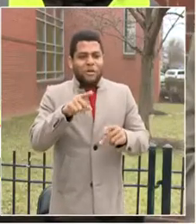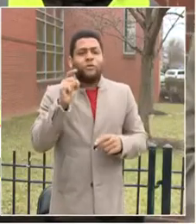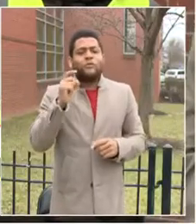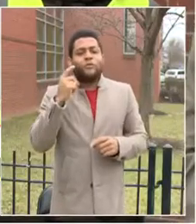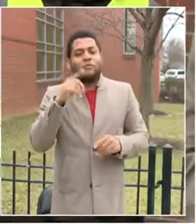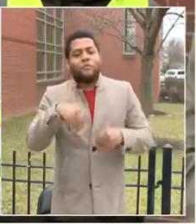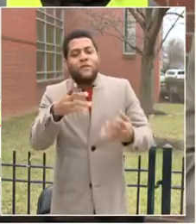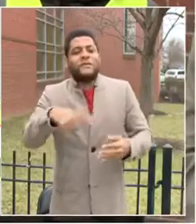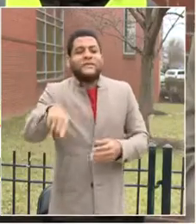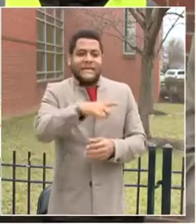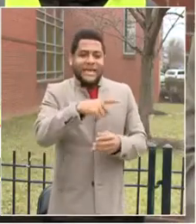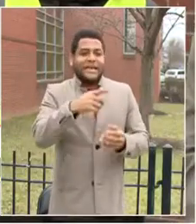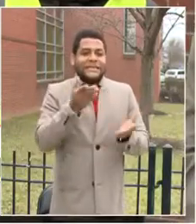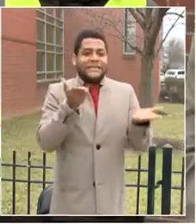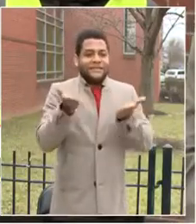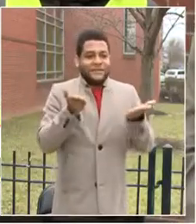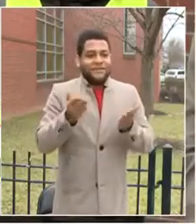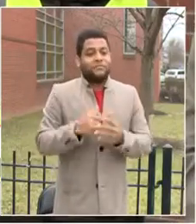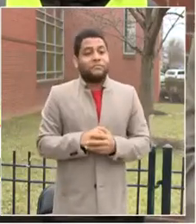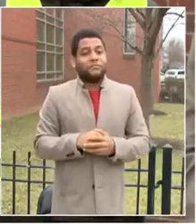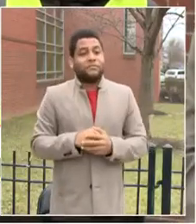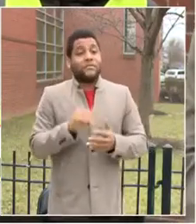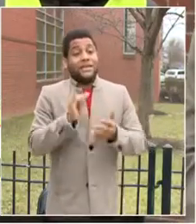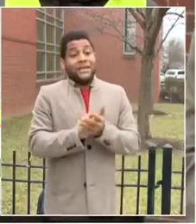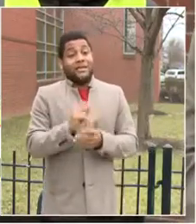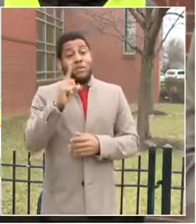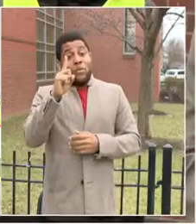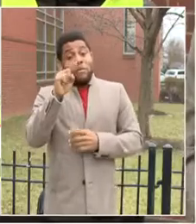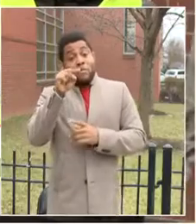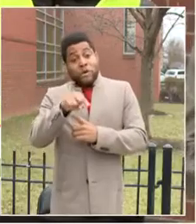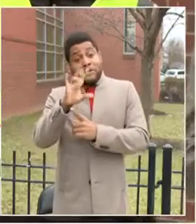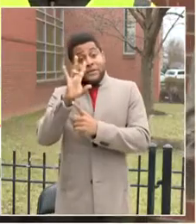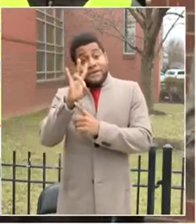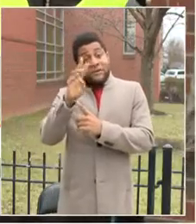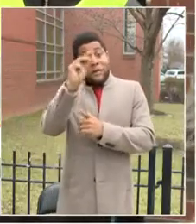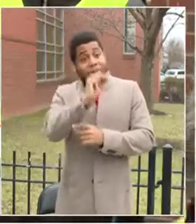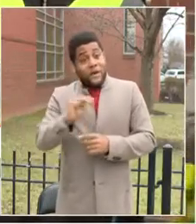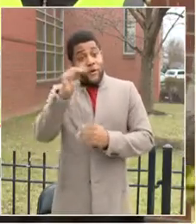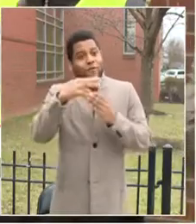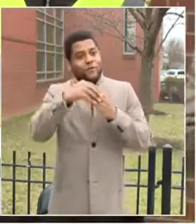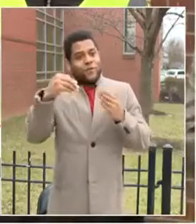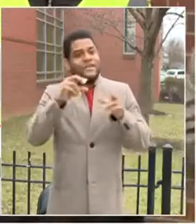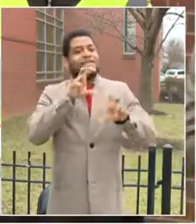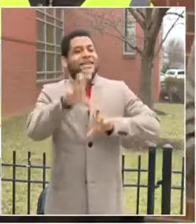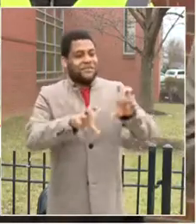services. And that is a $1.7 million investment.